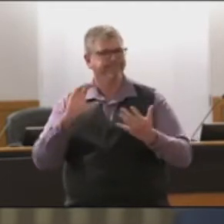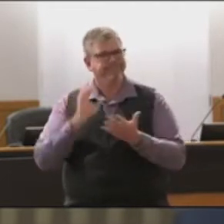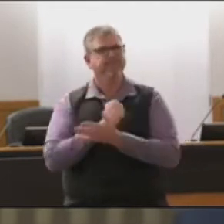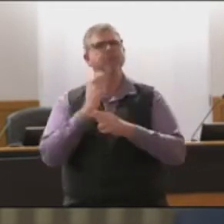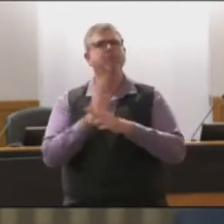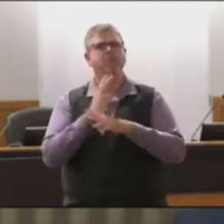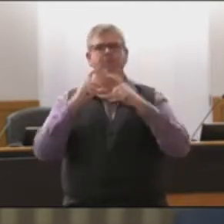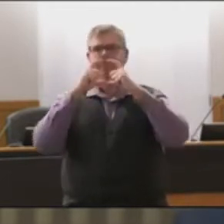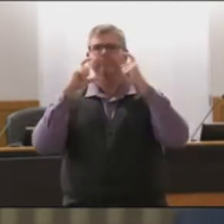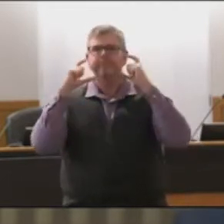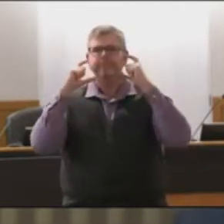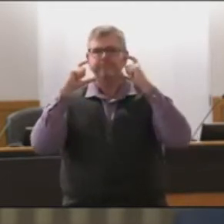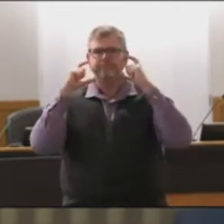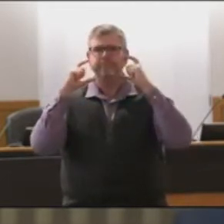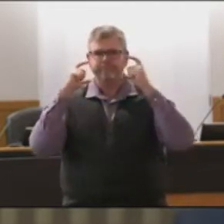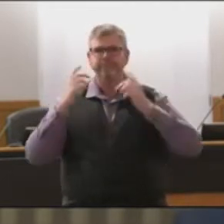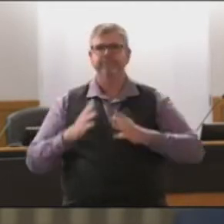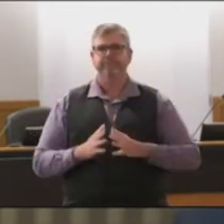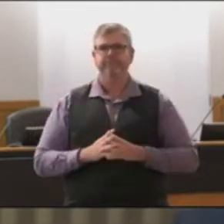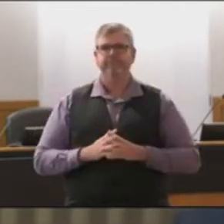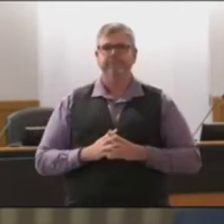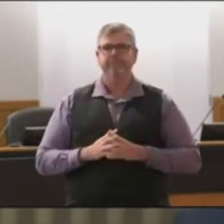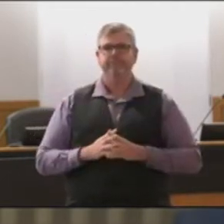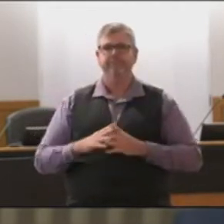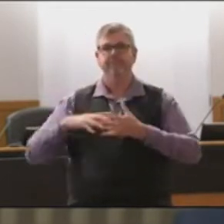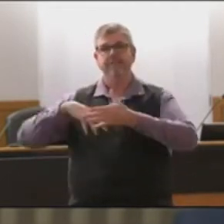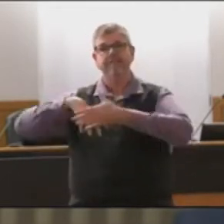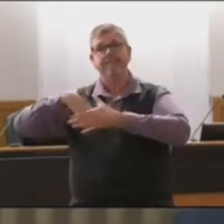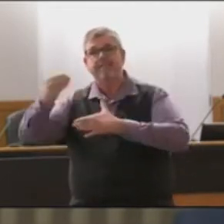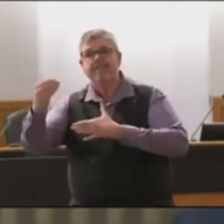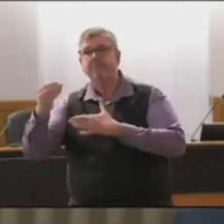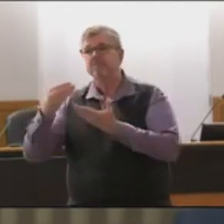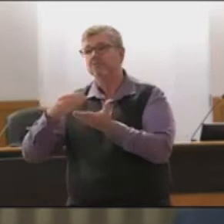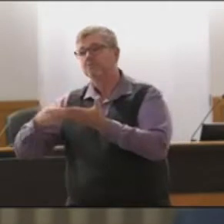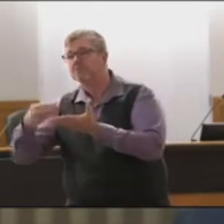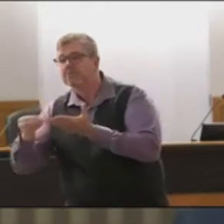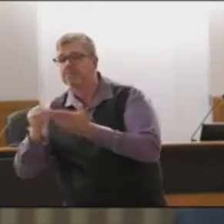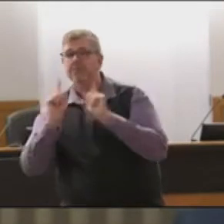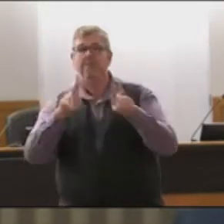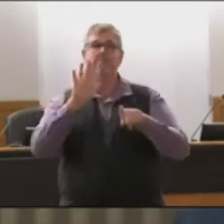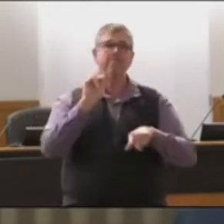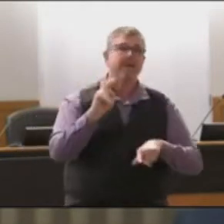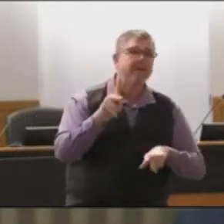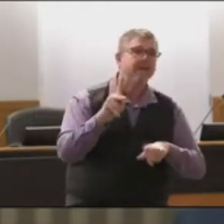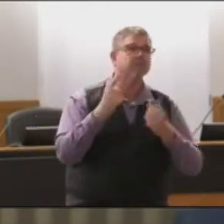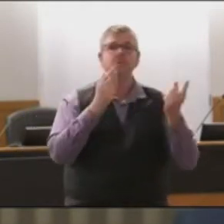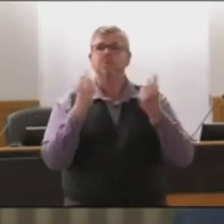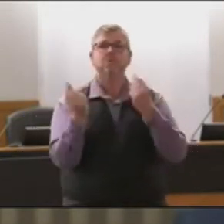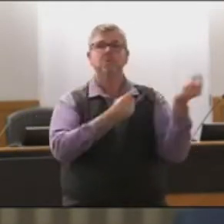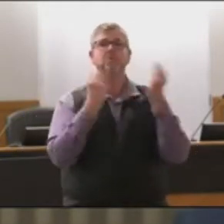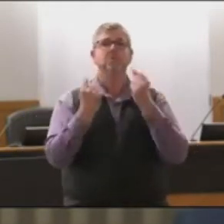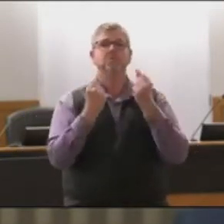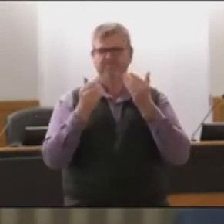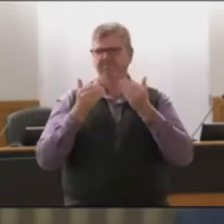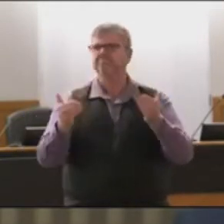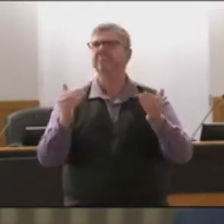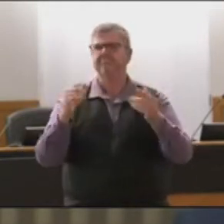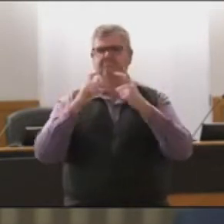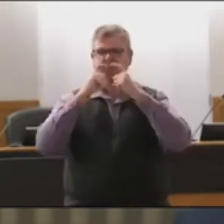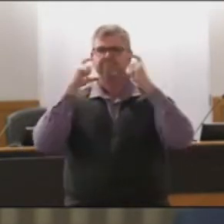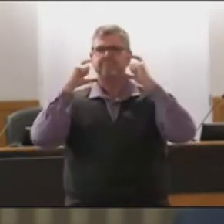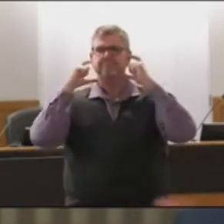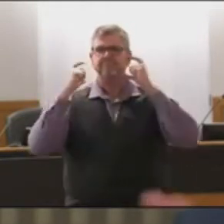activities. The reasons health officials are now recommending face coverings is to reduce the spread of droplets as you go about